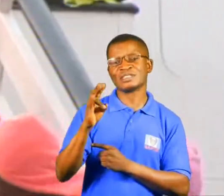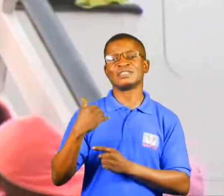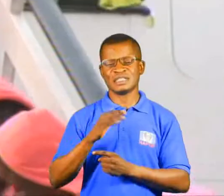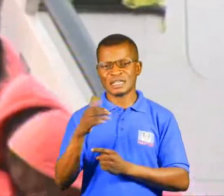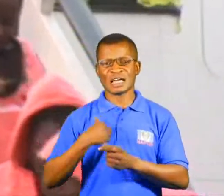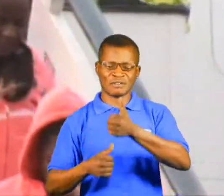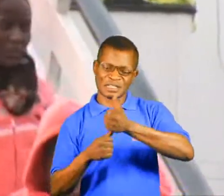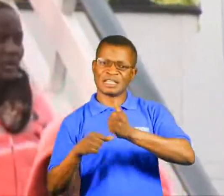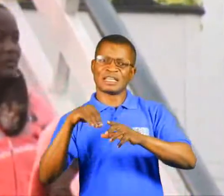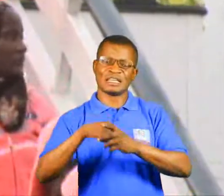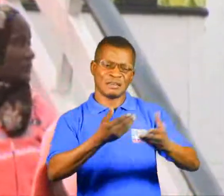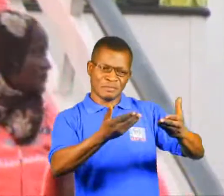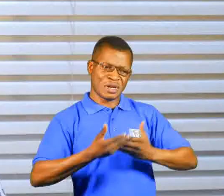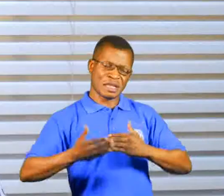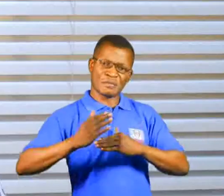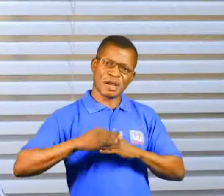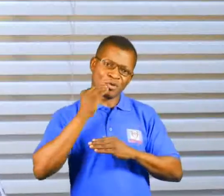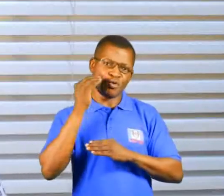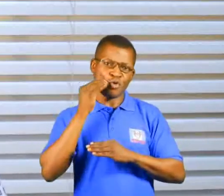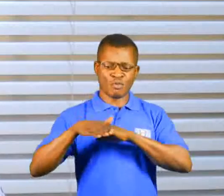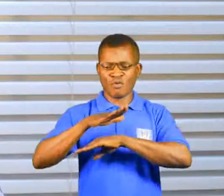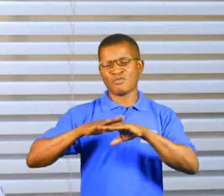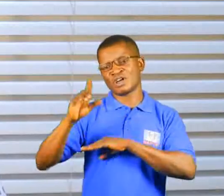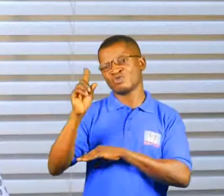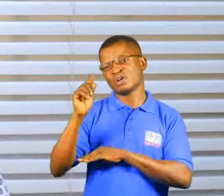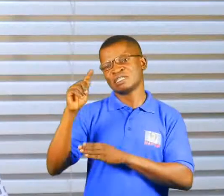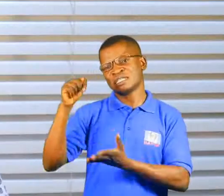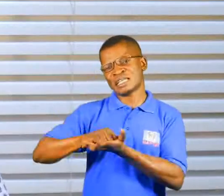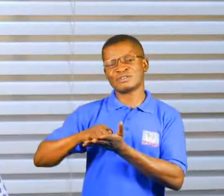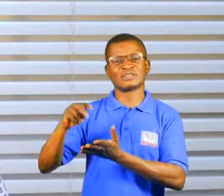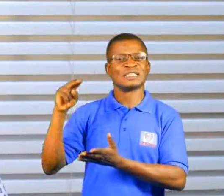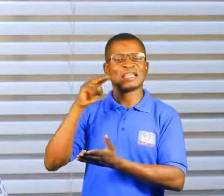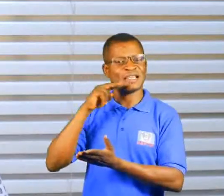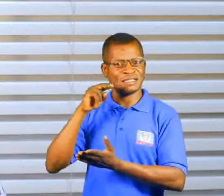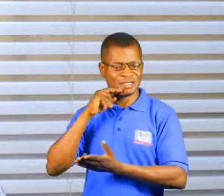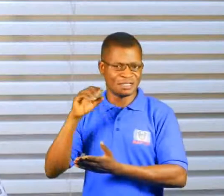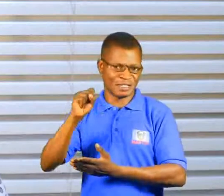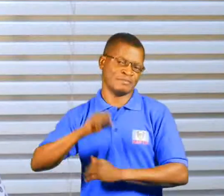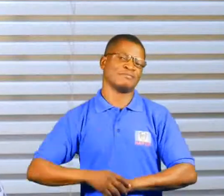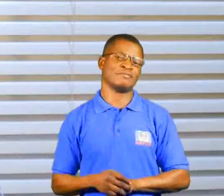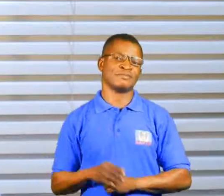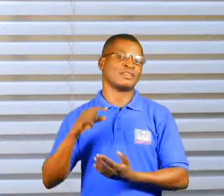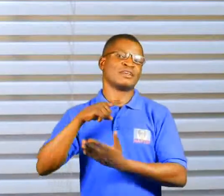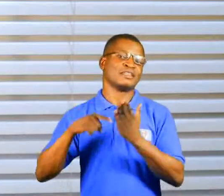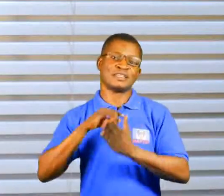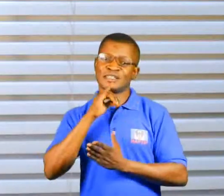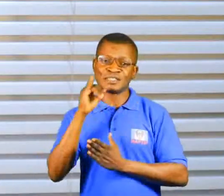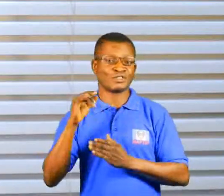assisted in the repatriation of over 20,000 Nigerians.